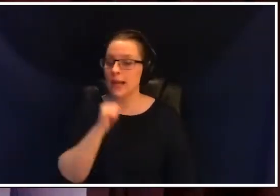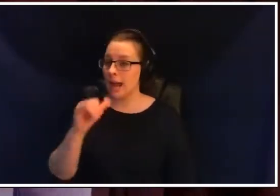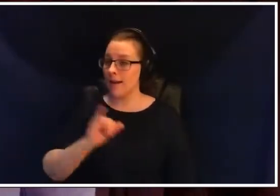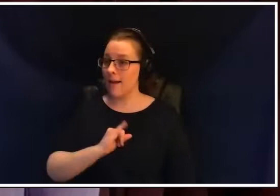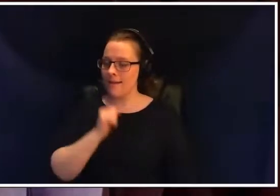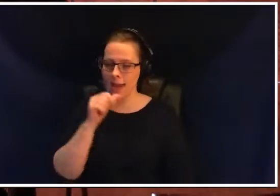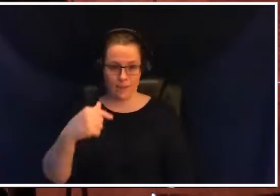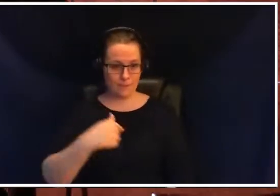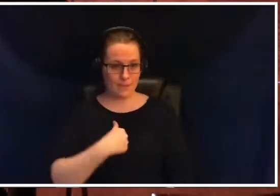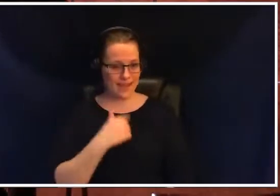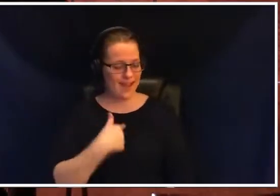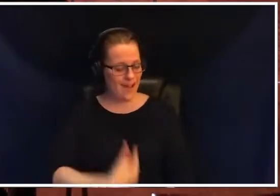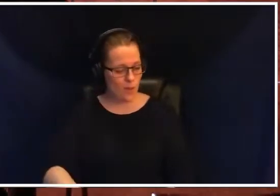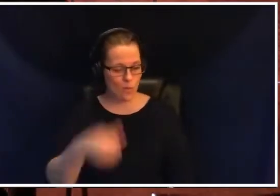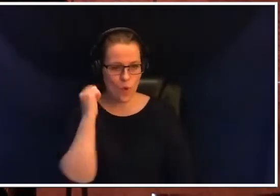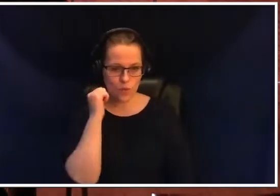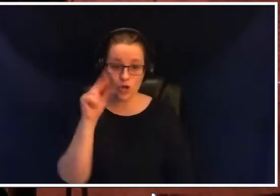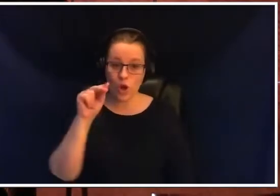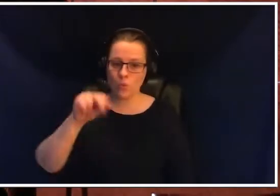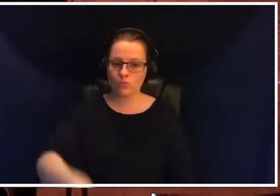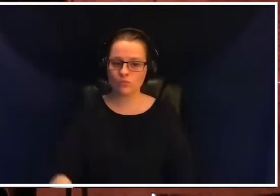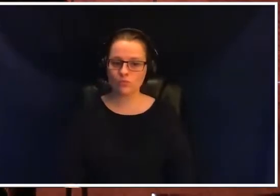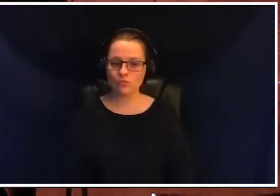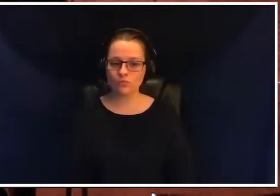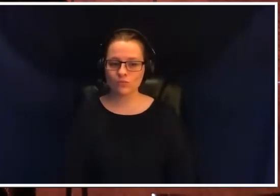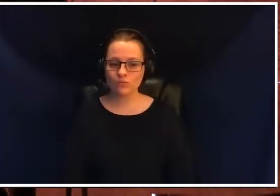me, I won't, no sir.